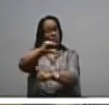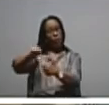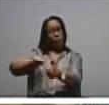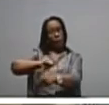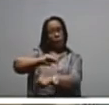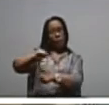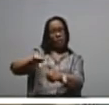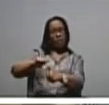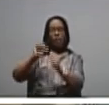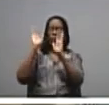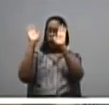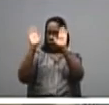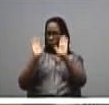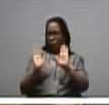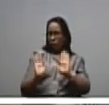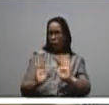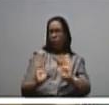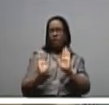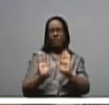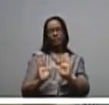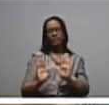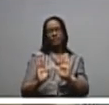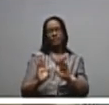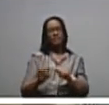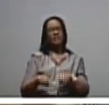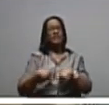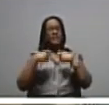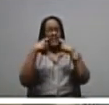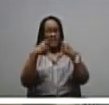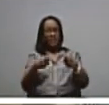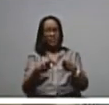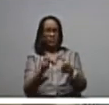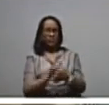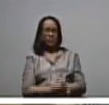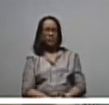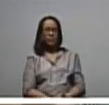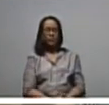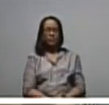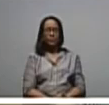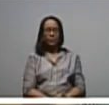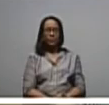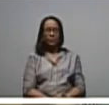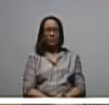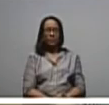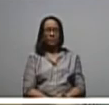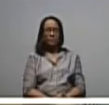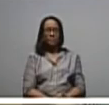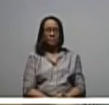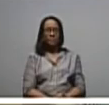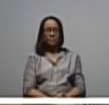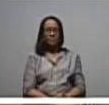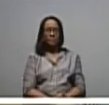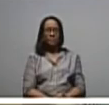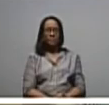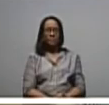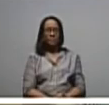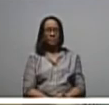What a wonderful gift. And then finally, he gives us